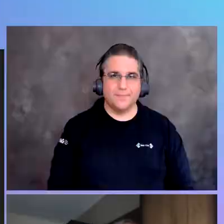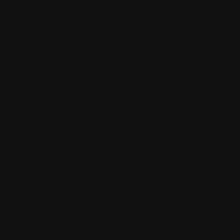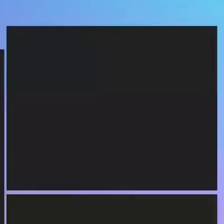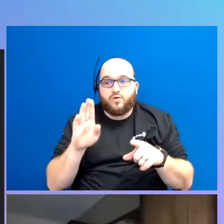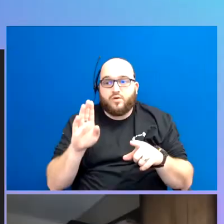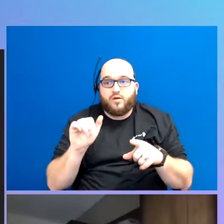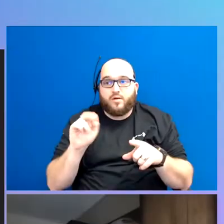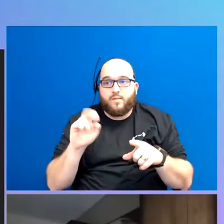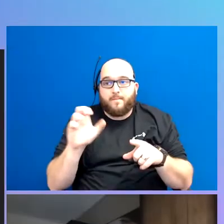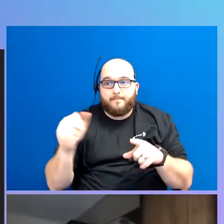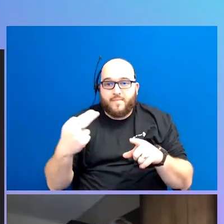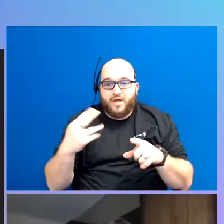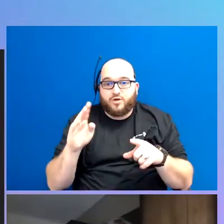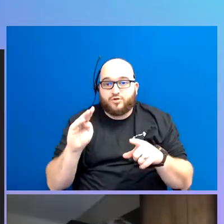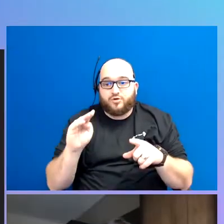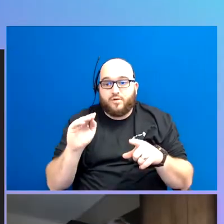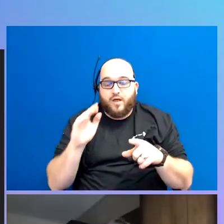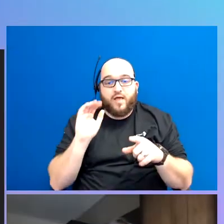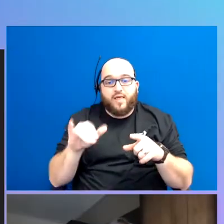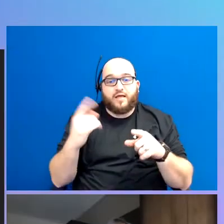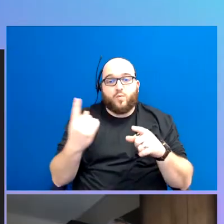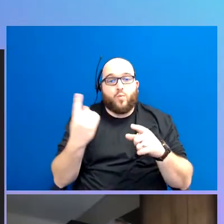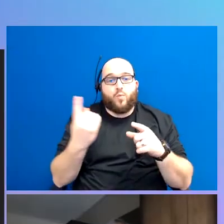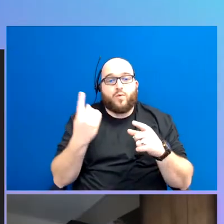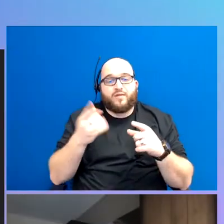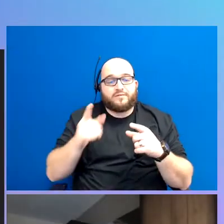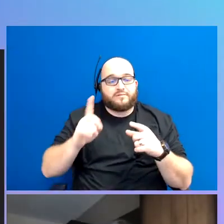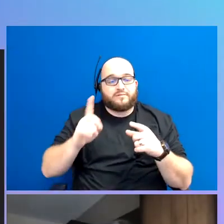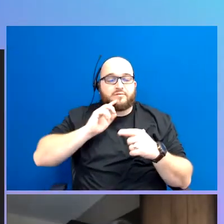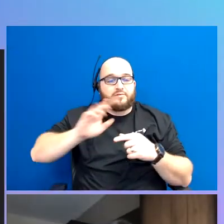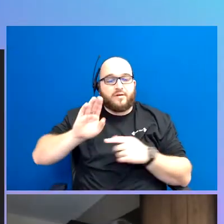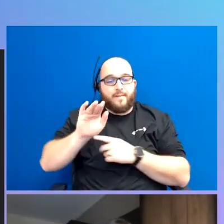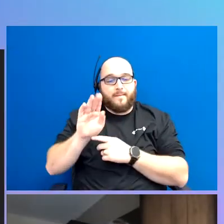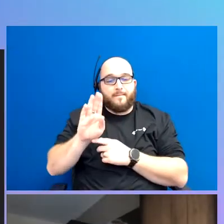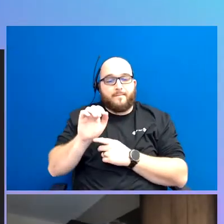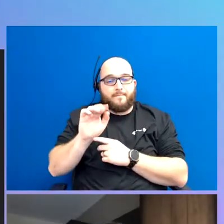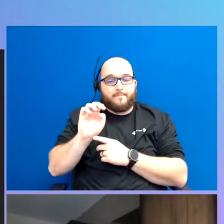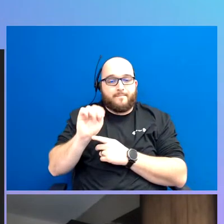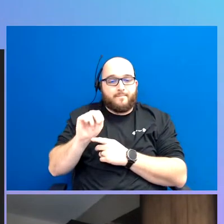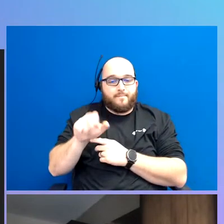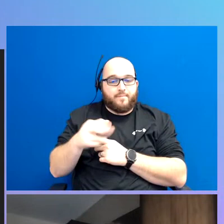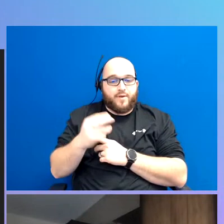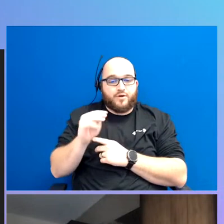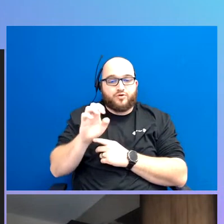benchmarking may or may not tell you. Benchmarking can give you an indication of which